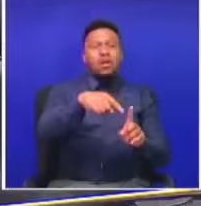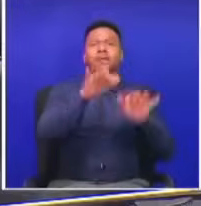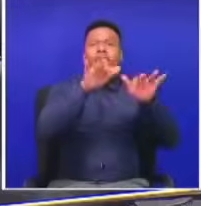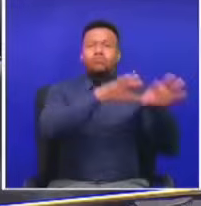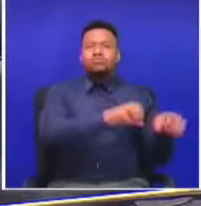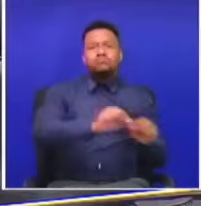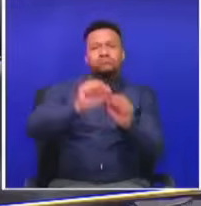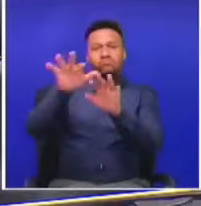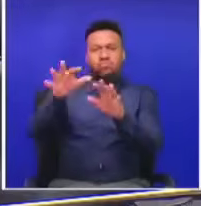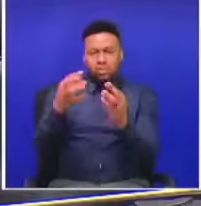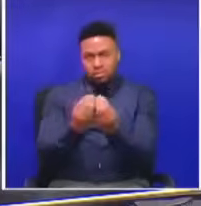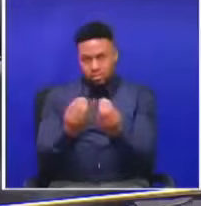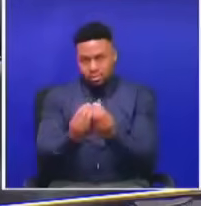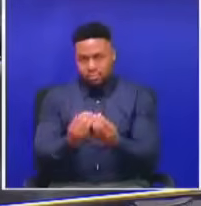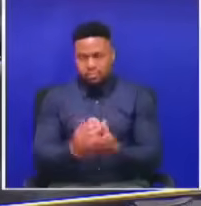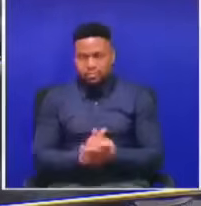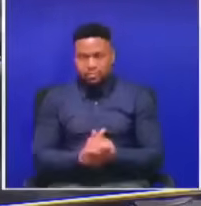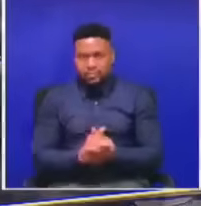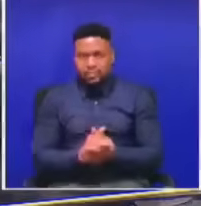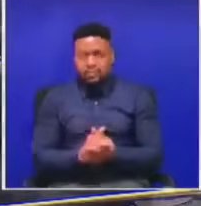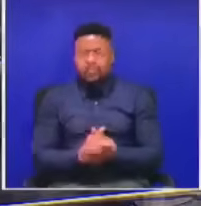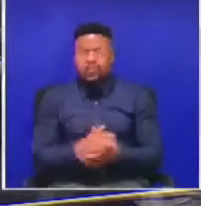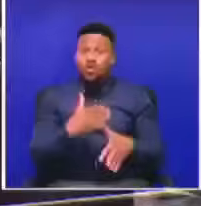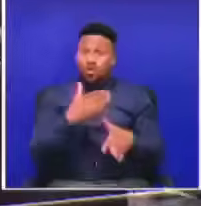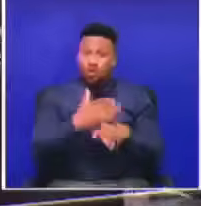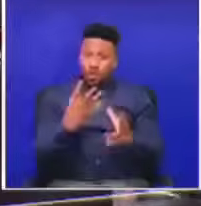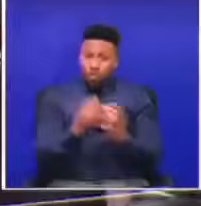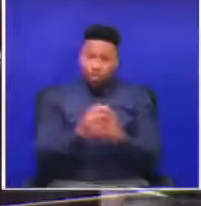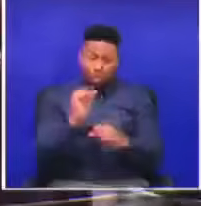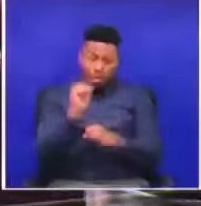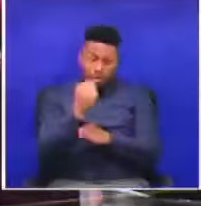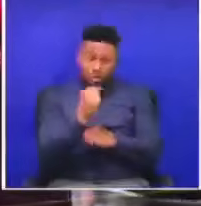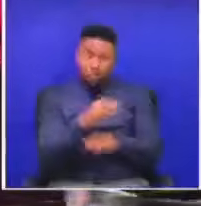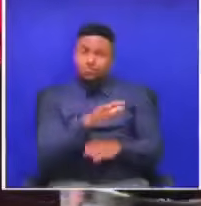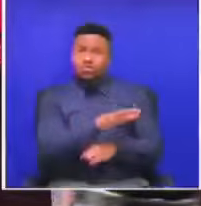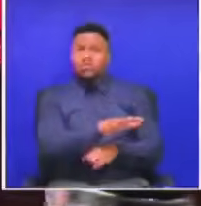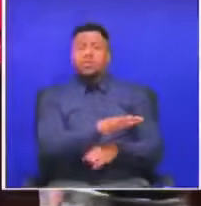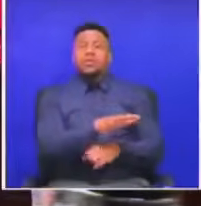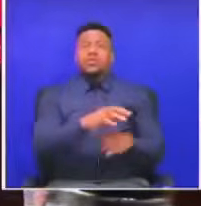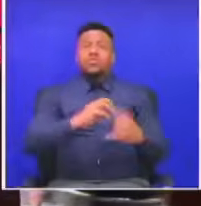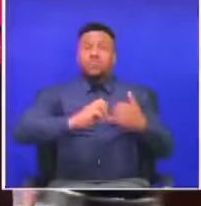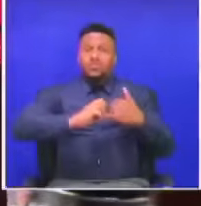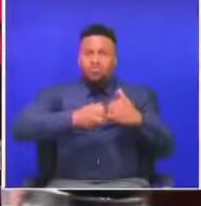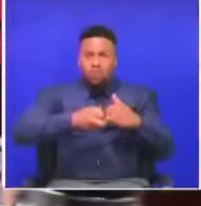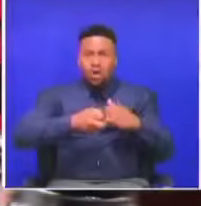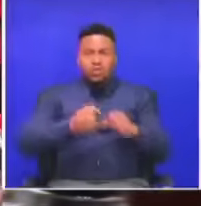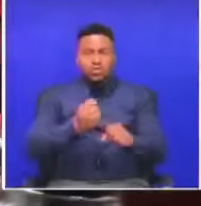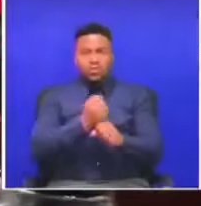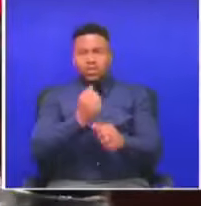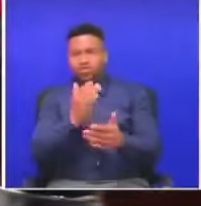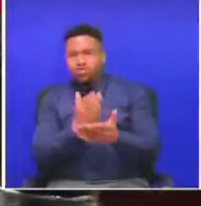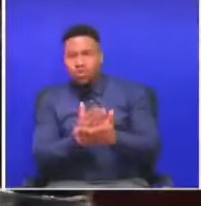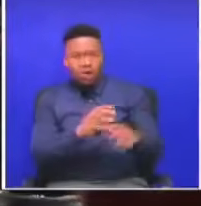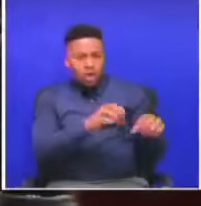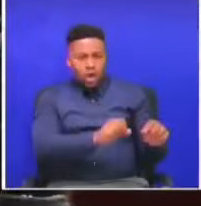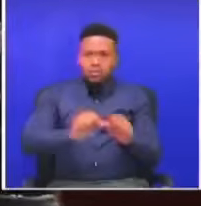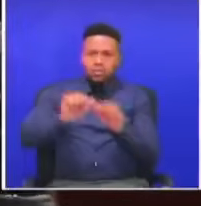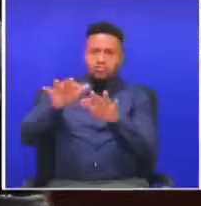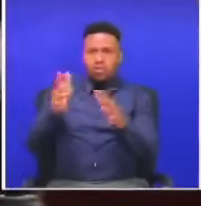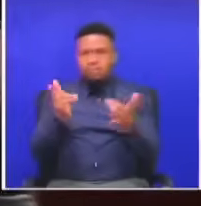industry, we are accelerating efforts to diversify export markets and